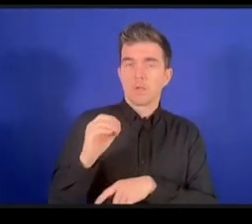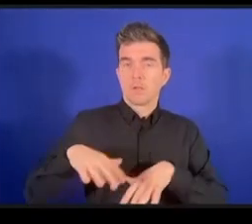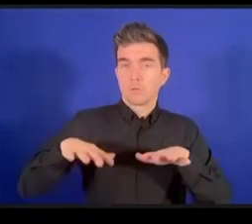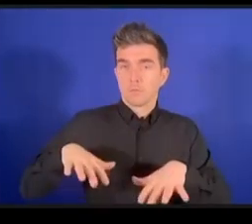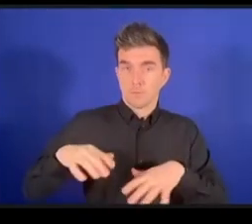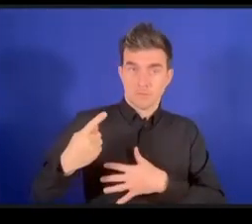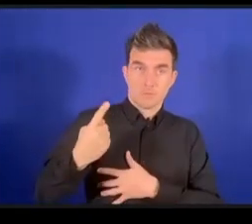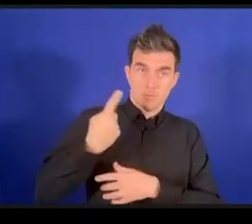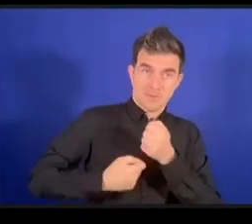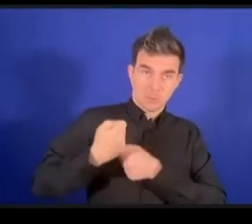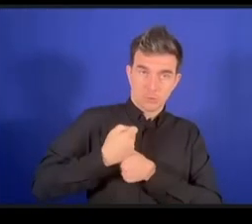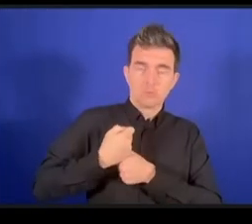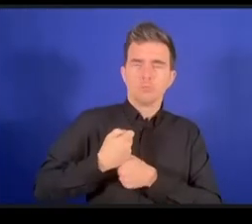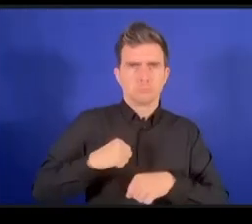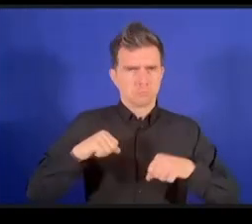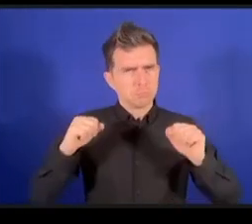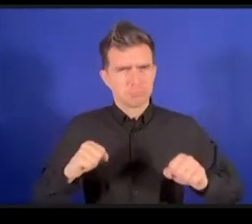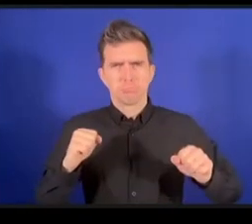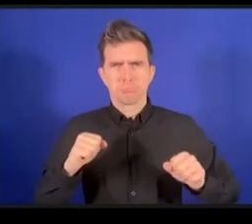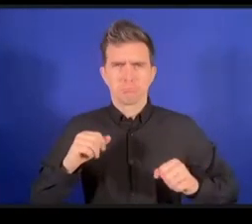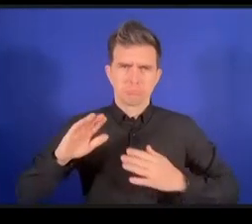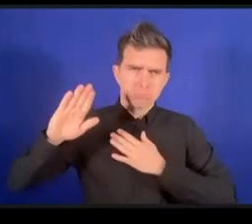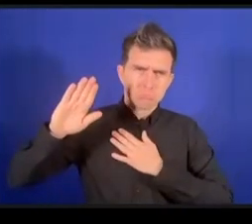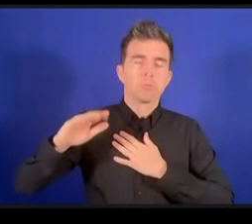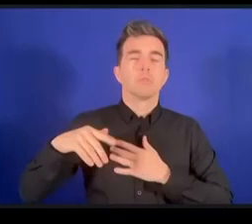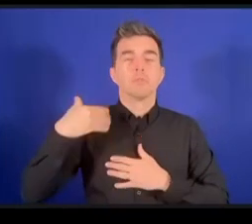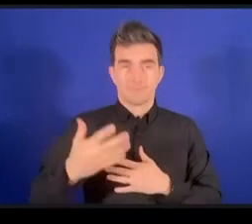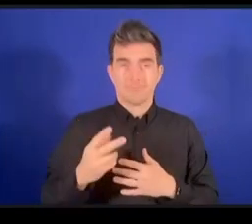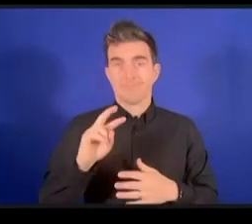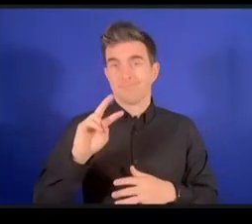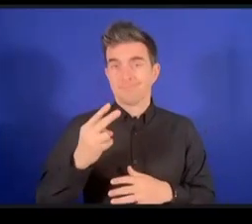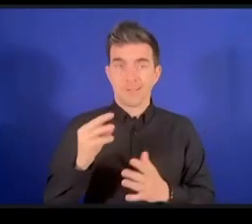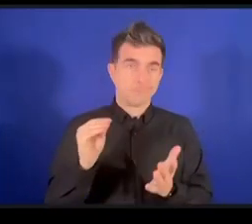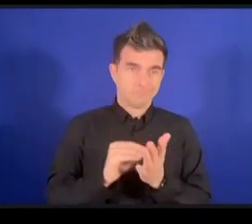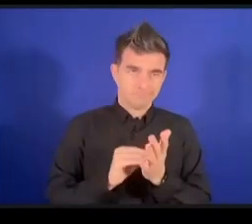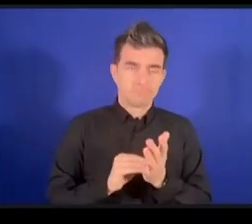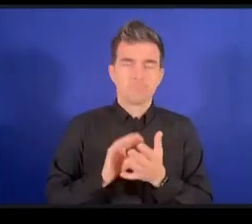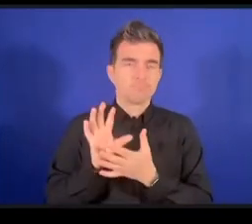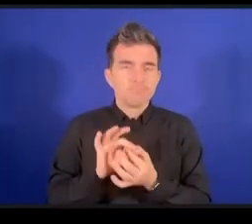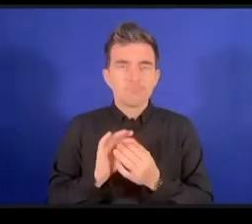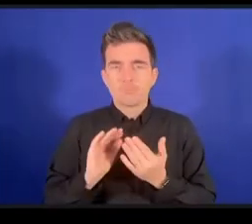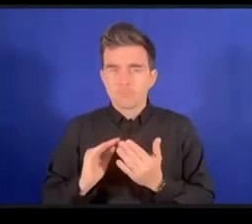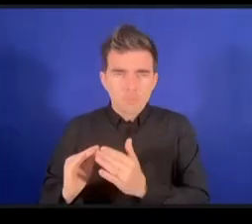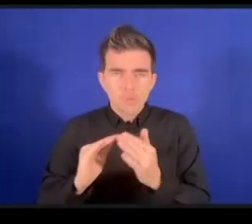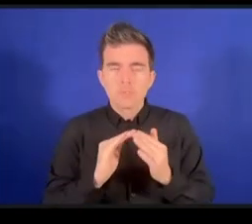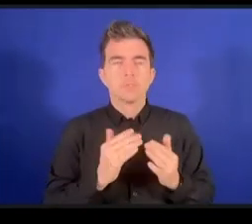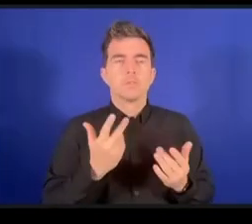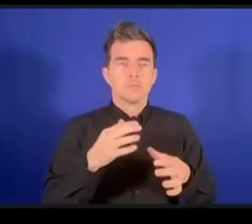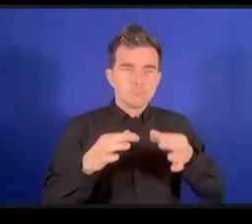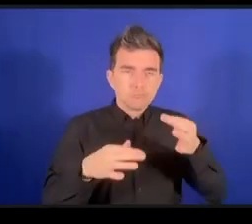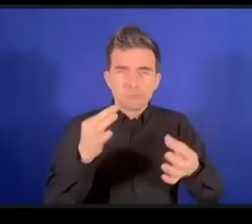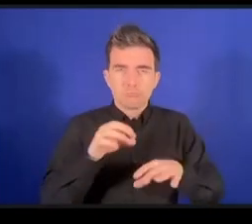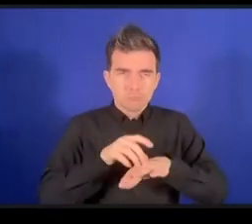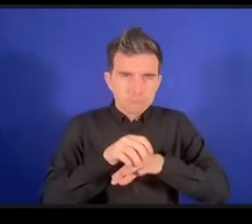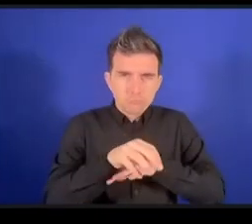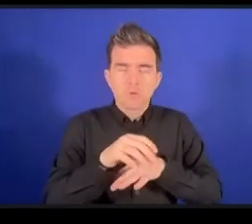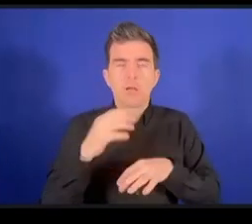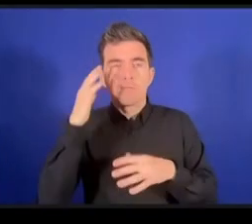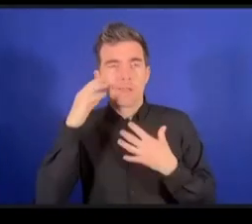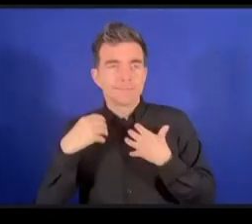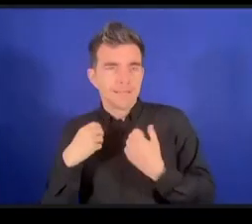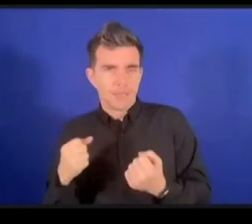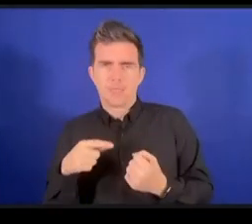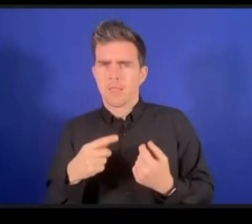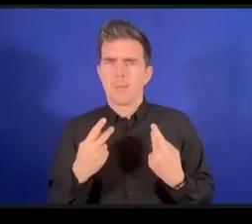not, and you will see in this report that urbanization is leading to loss of biodiversity, which is going to lead to mental health